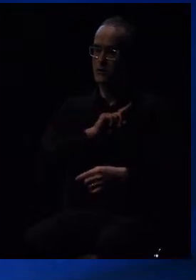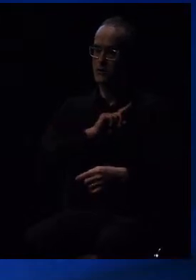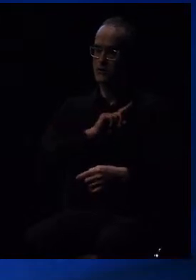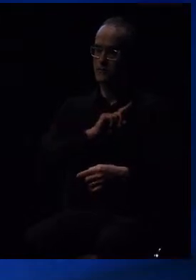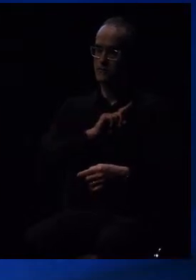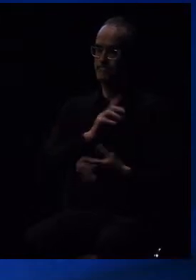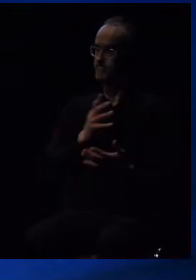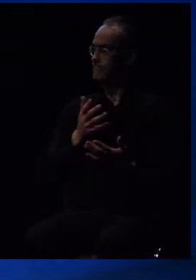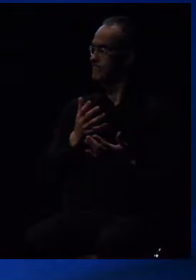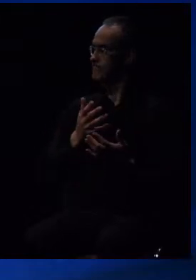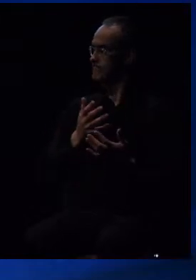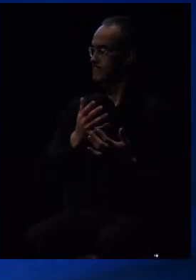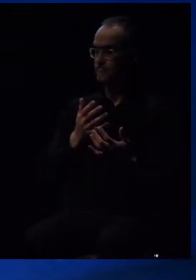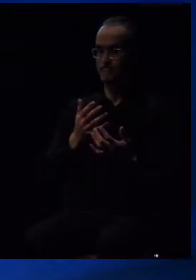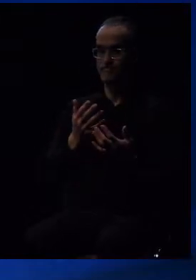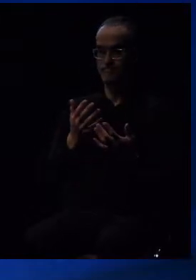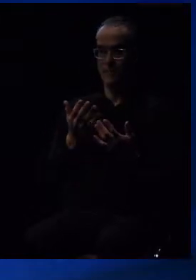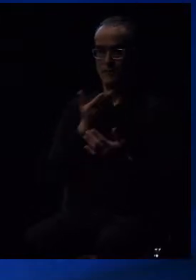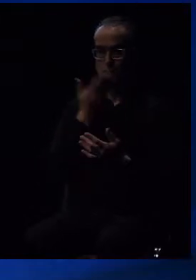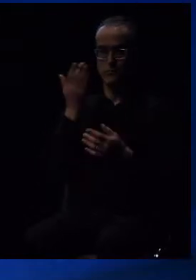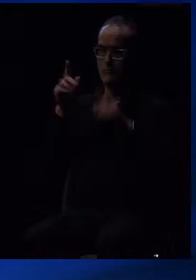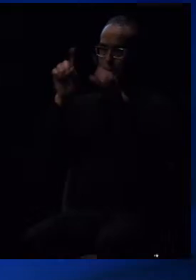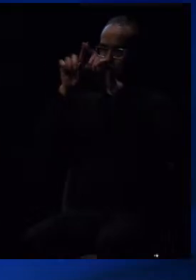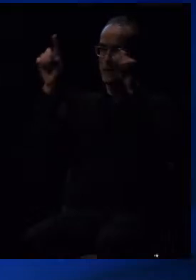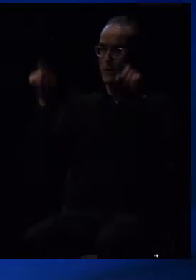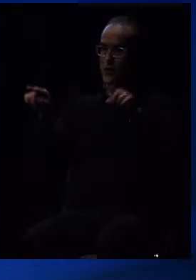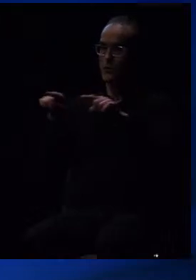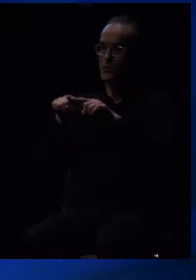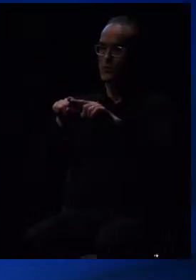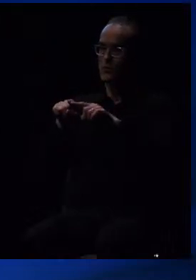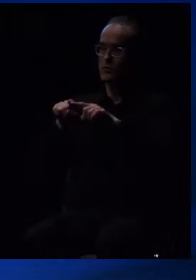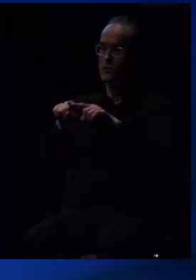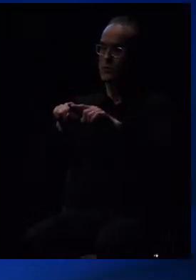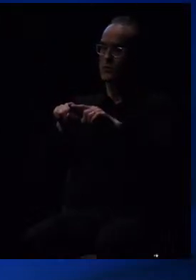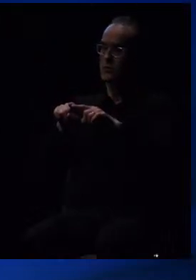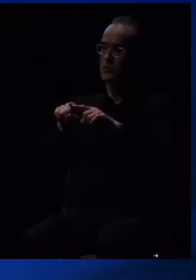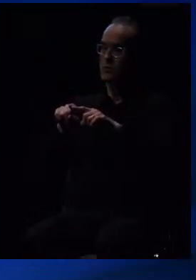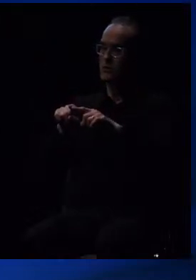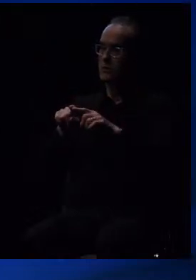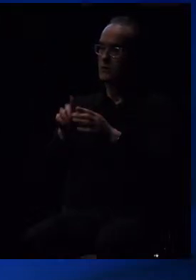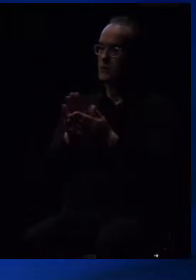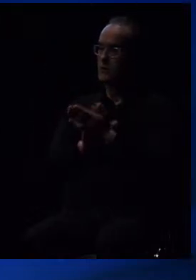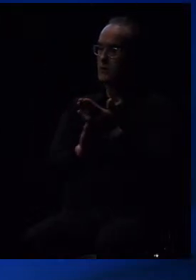doesn't have any windows. So we ended up with